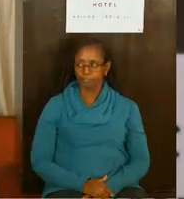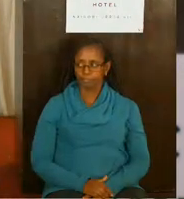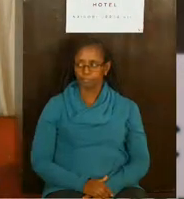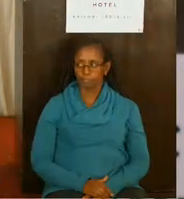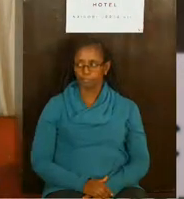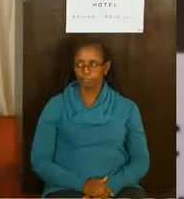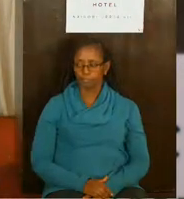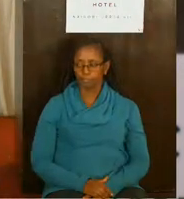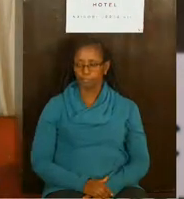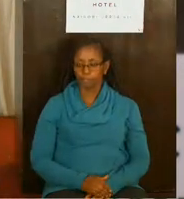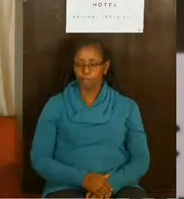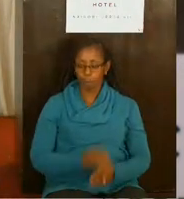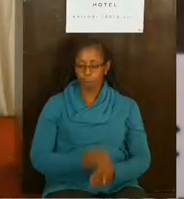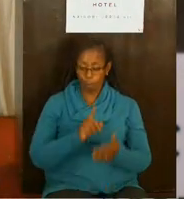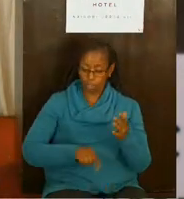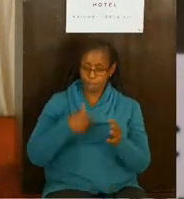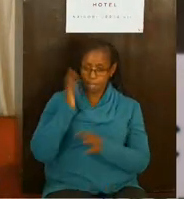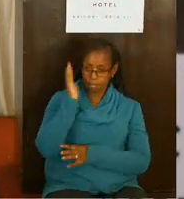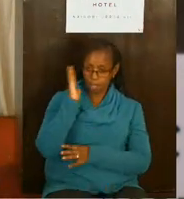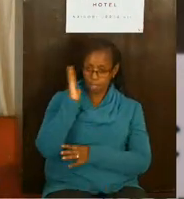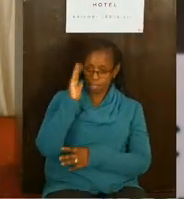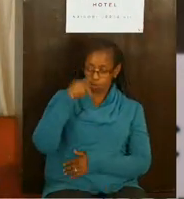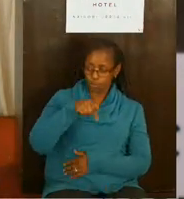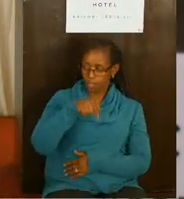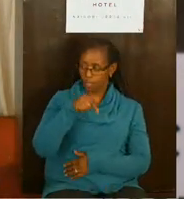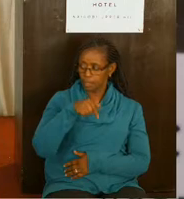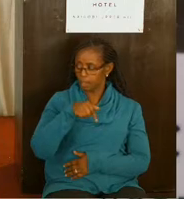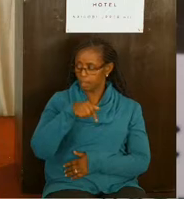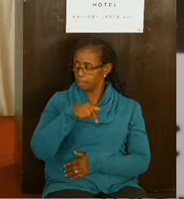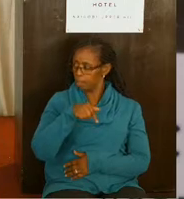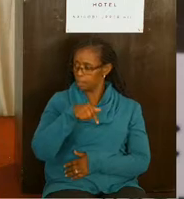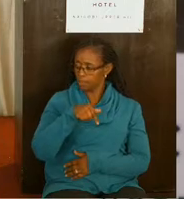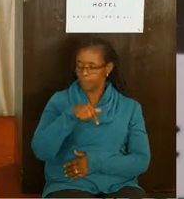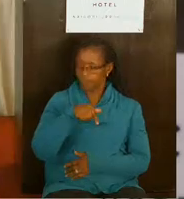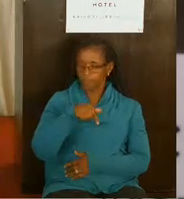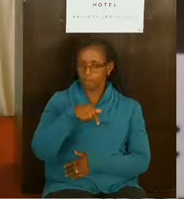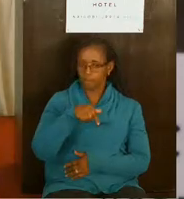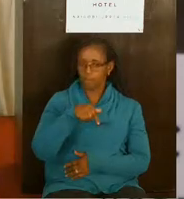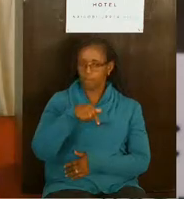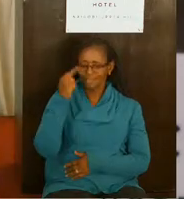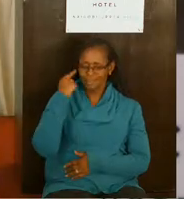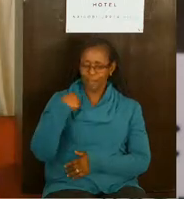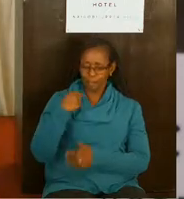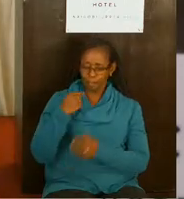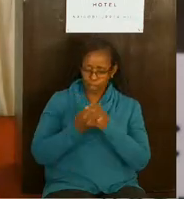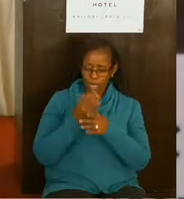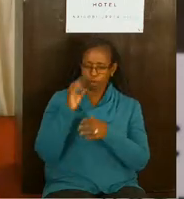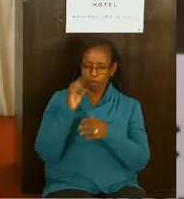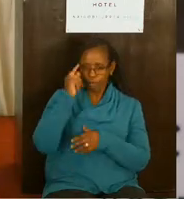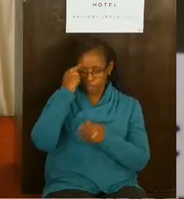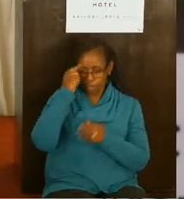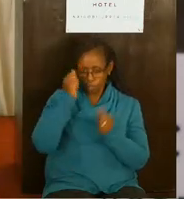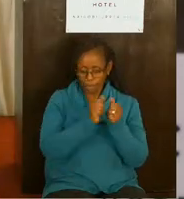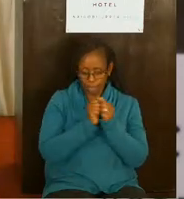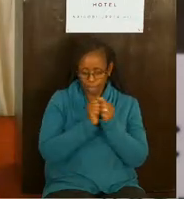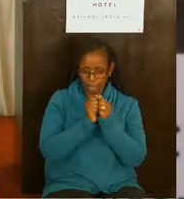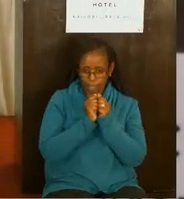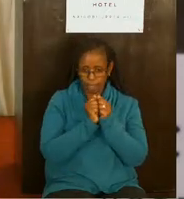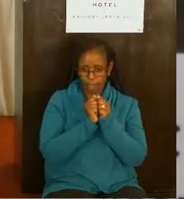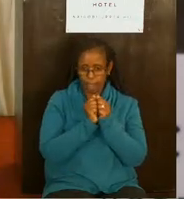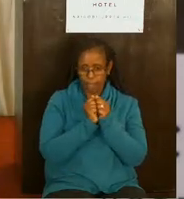presenting today is the product of thinking together not only thinking together